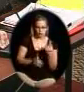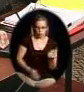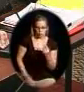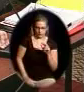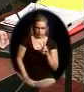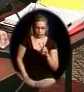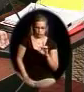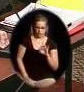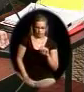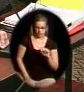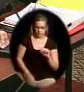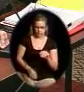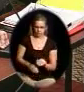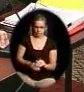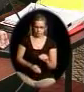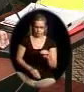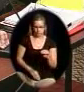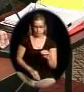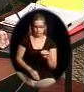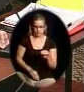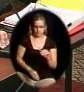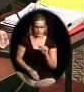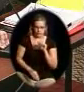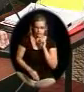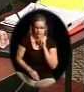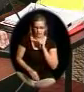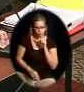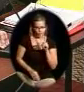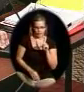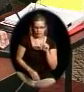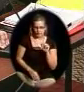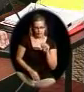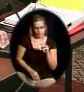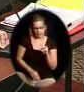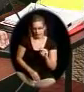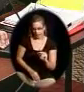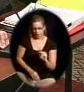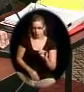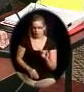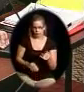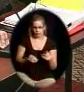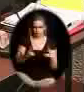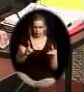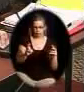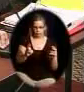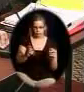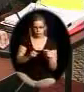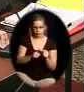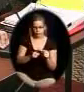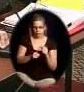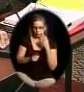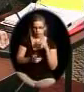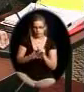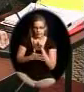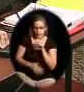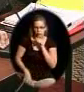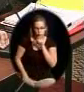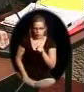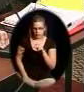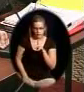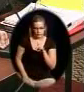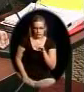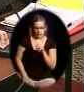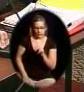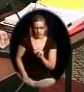tall. It's a box culvert. I mean, that's sort of the civil engineering term for it. It's not, it's not a real dam for a